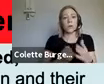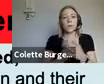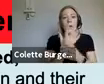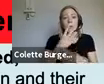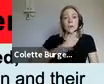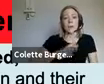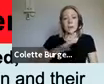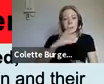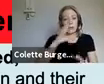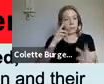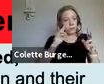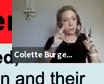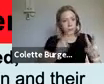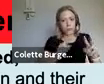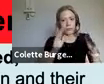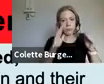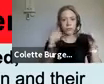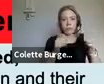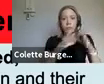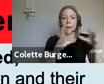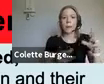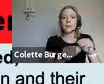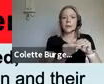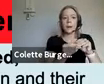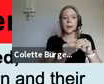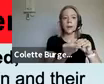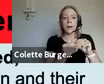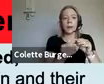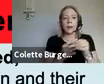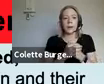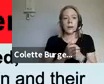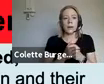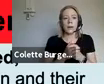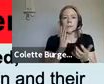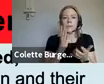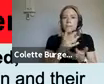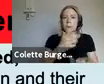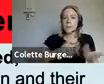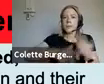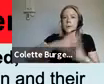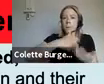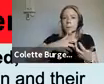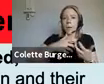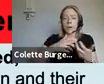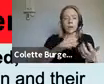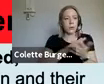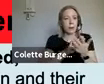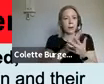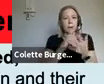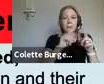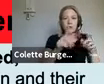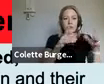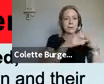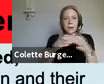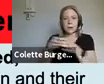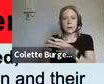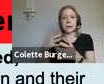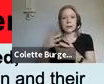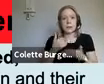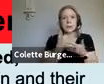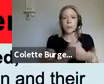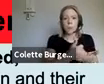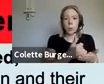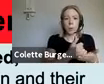because the child development is complex, children do need support from different sectors and interventions